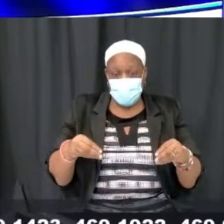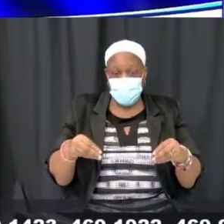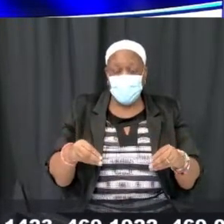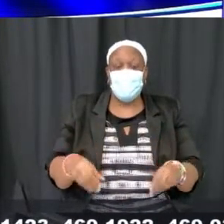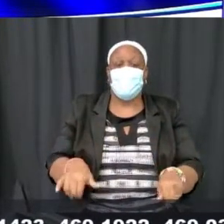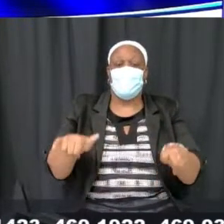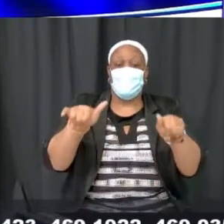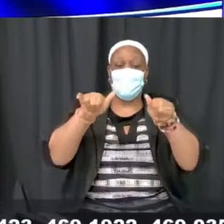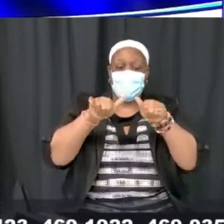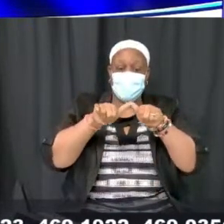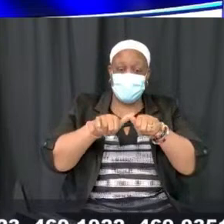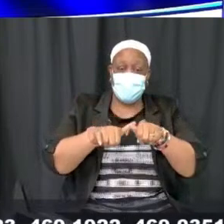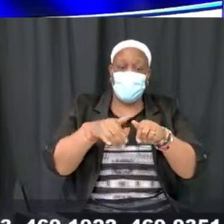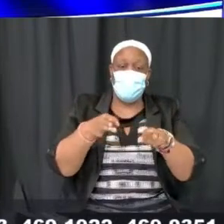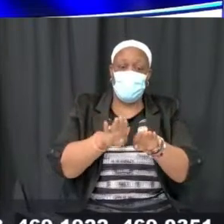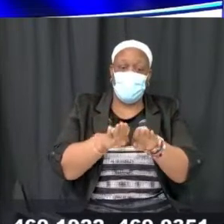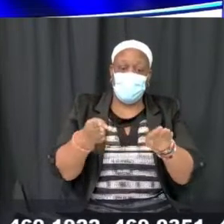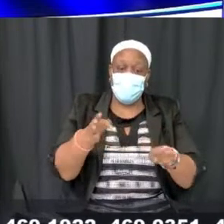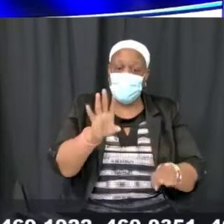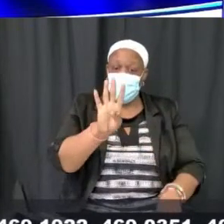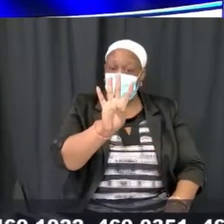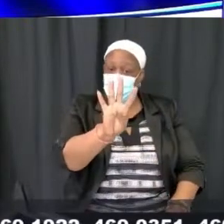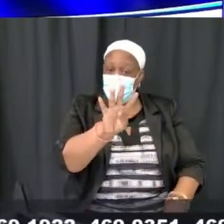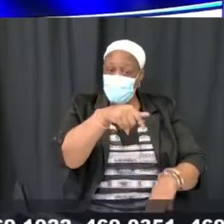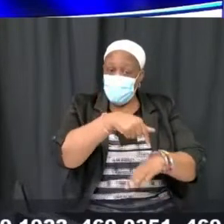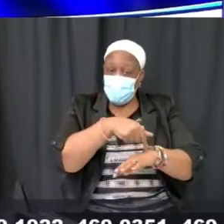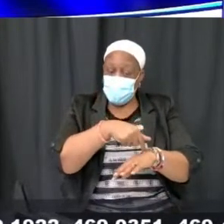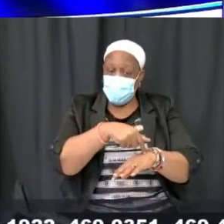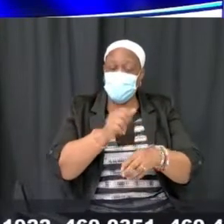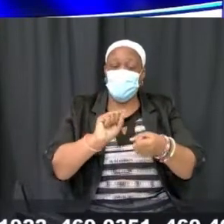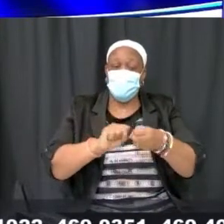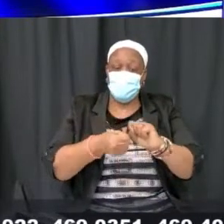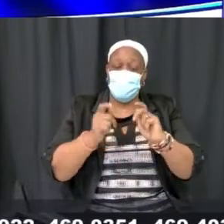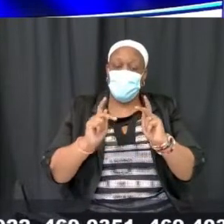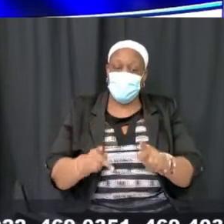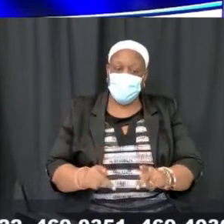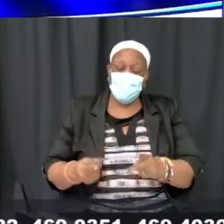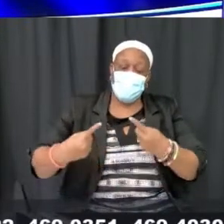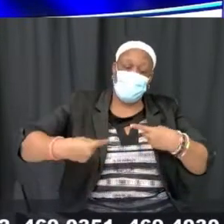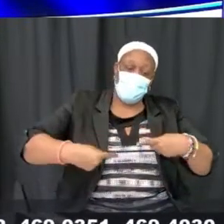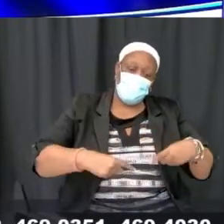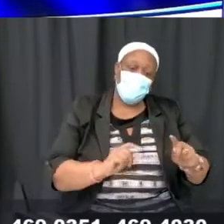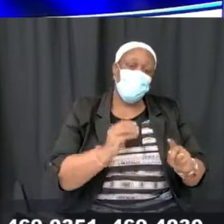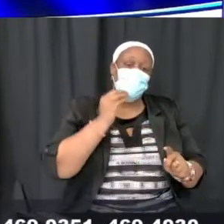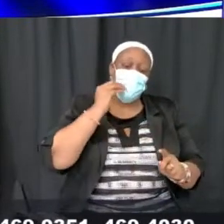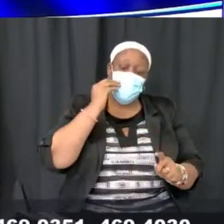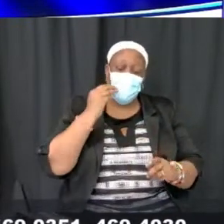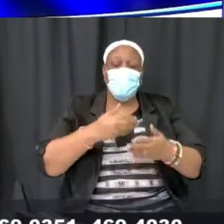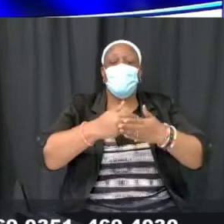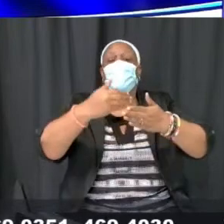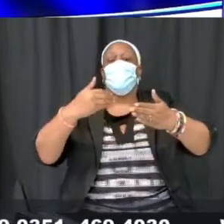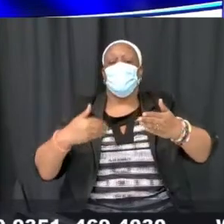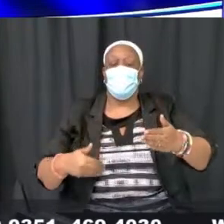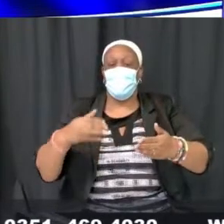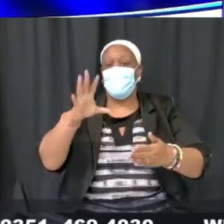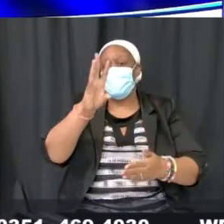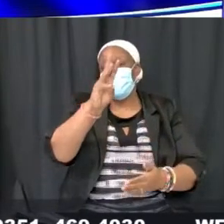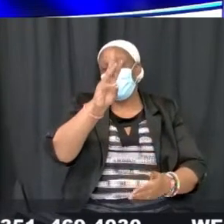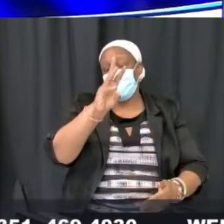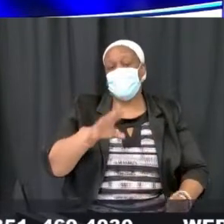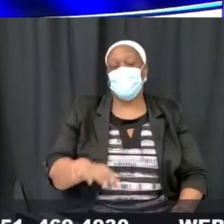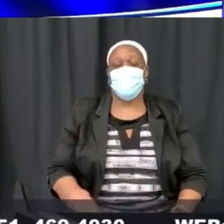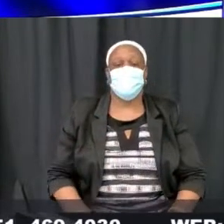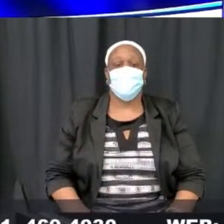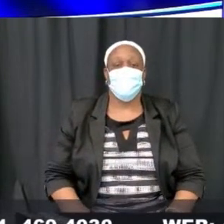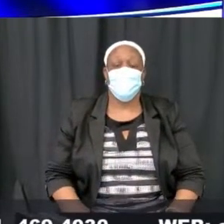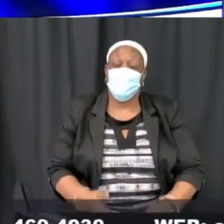closes at 4 p.m. and so this is a good time, and we recommend no later than